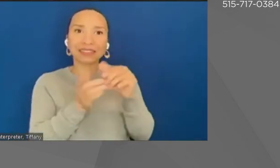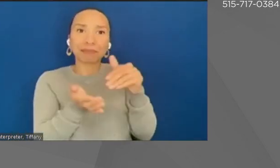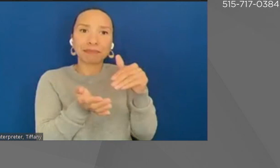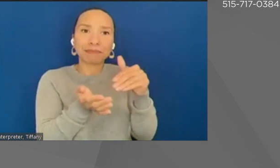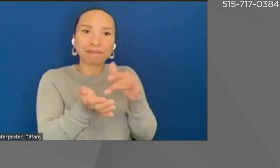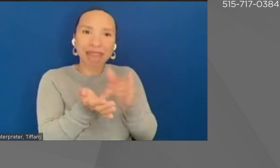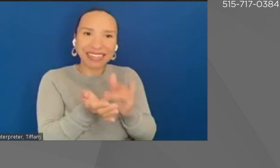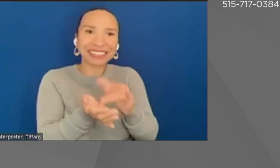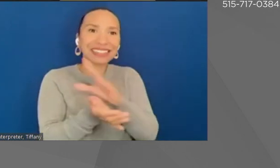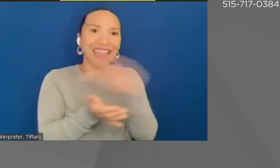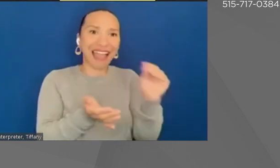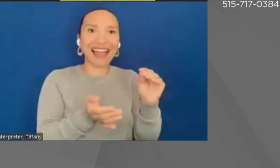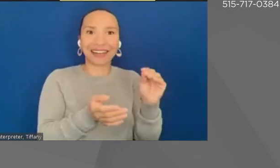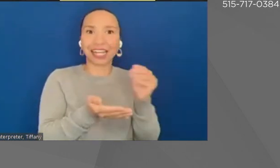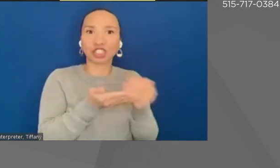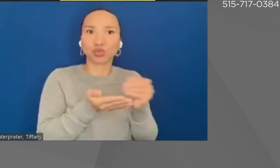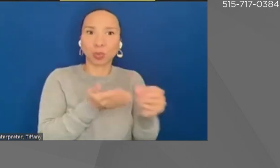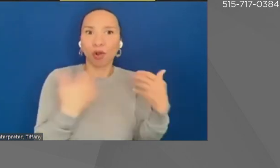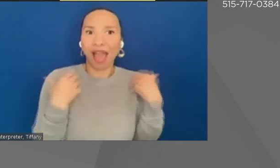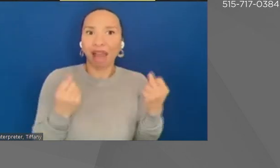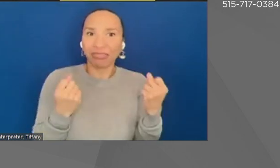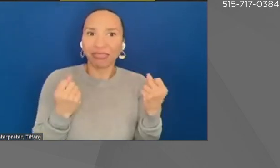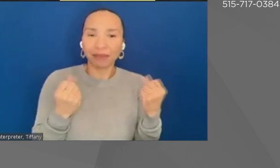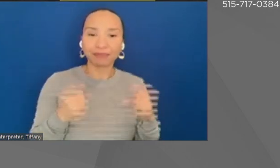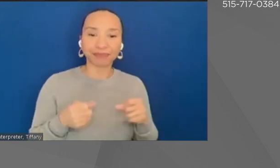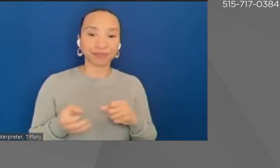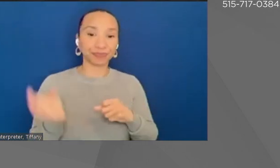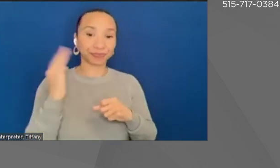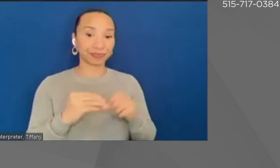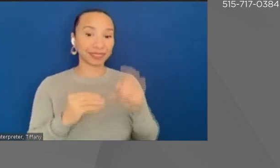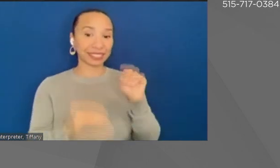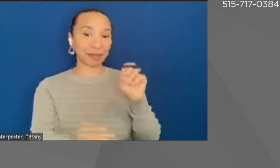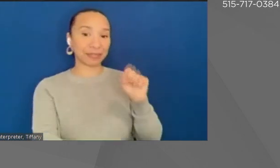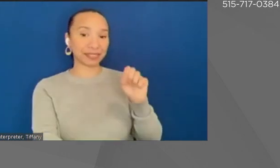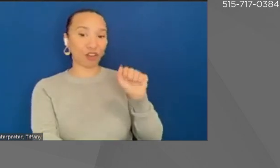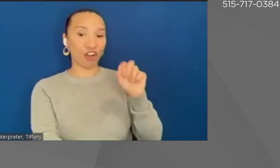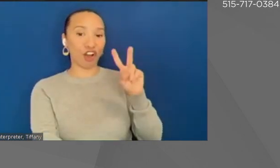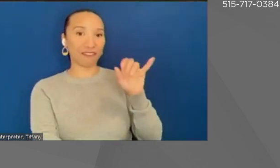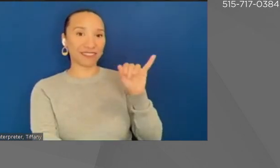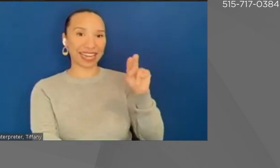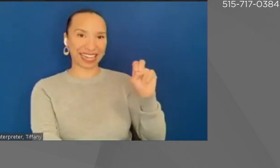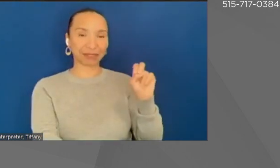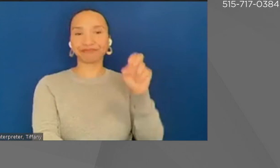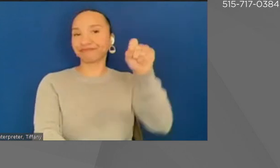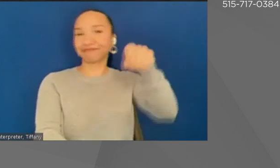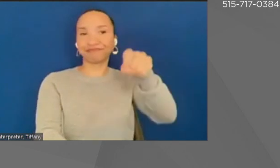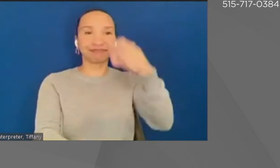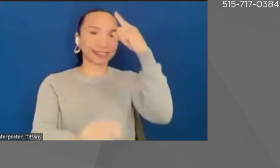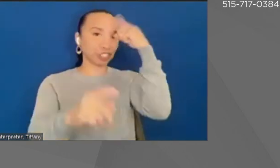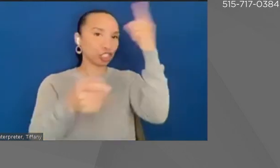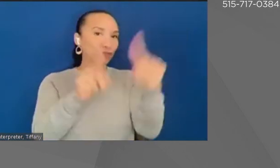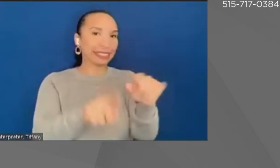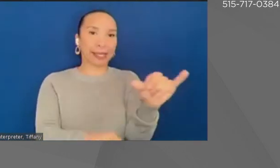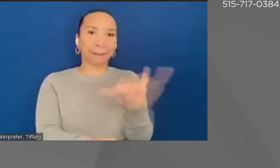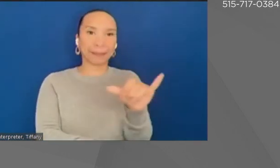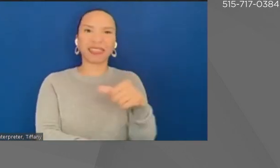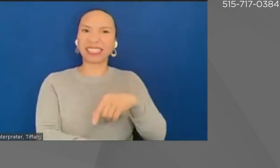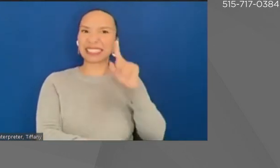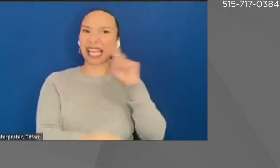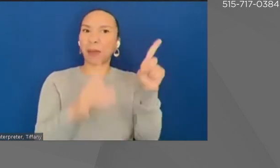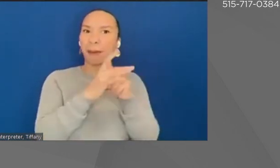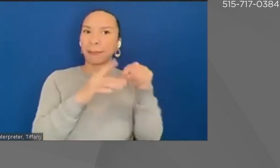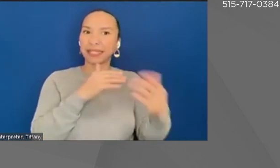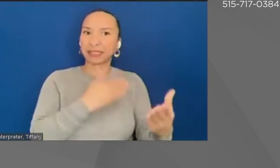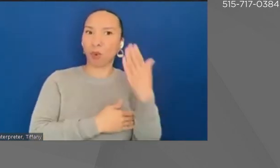Thank you. Ms. Auvinen, we'll go to you next. I would say the same thing, and I think this came up this morning too. Seek